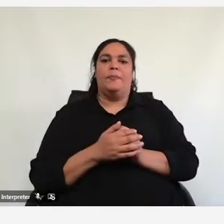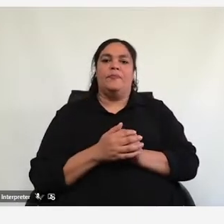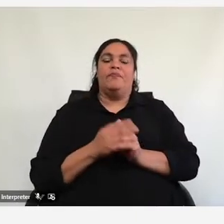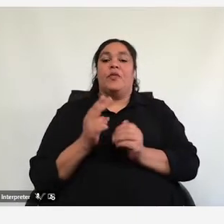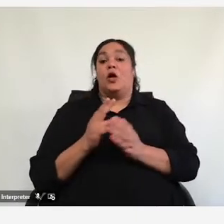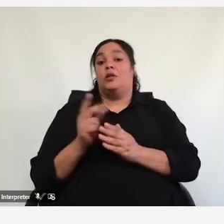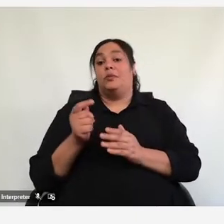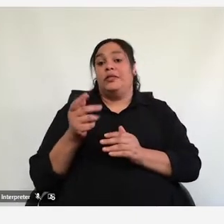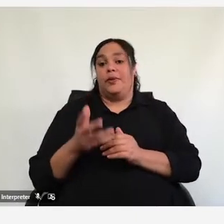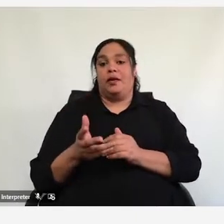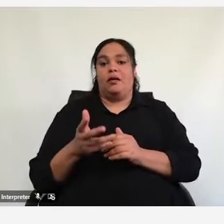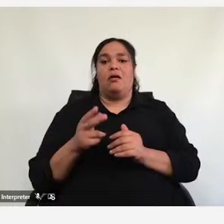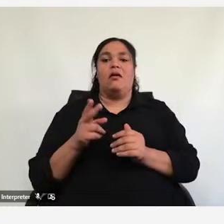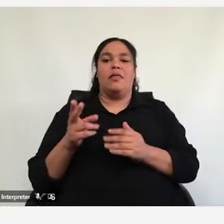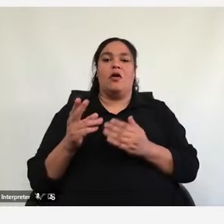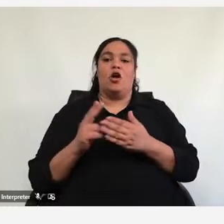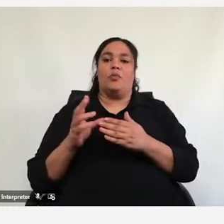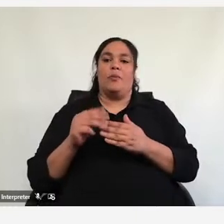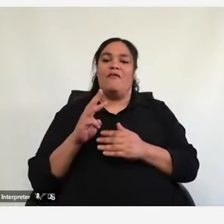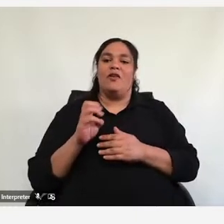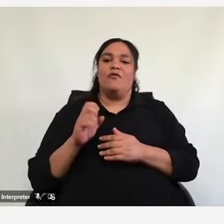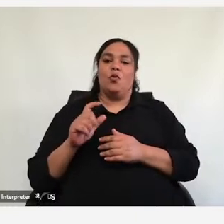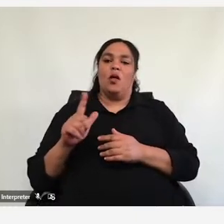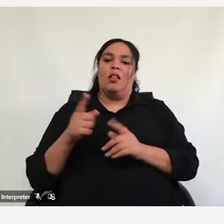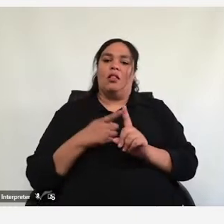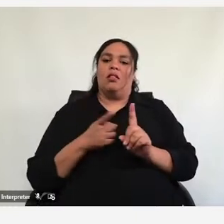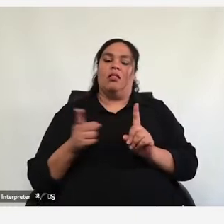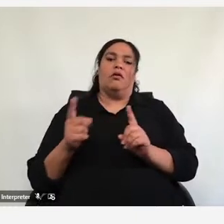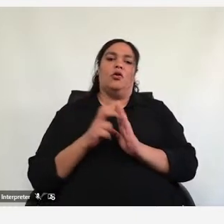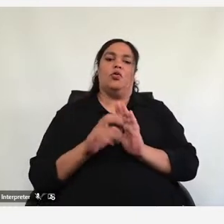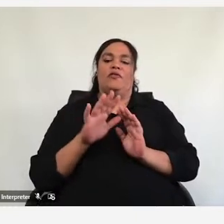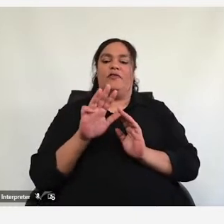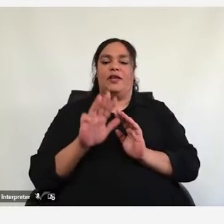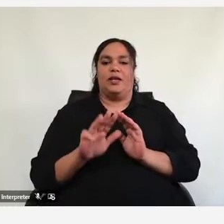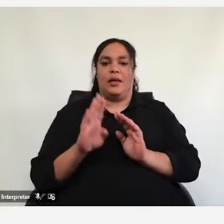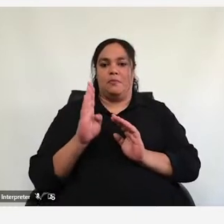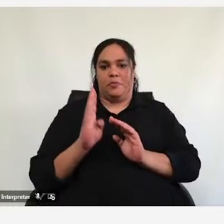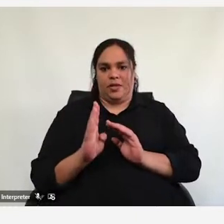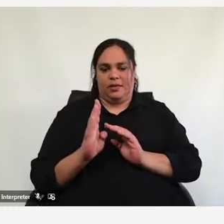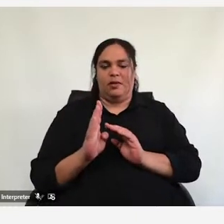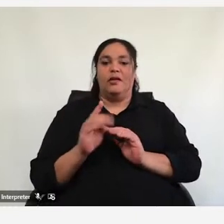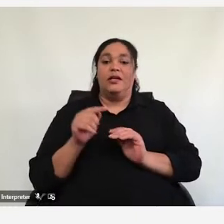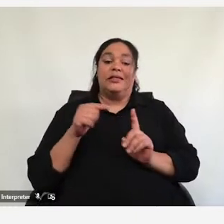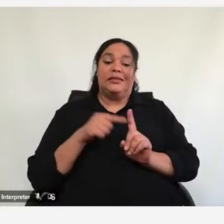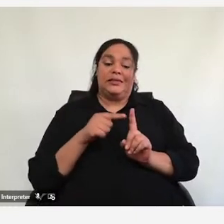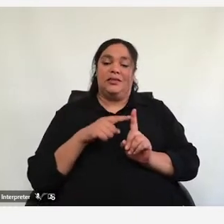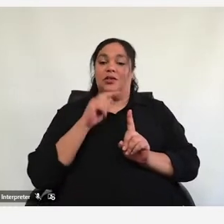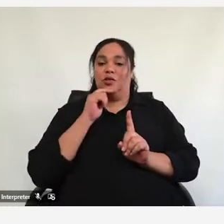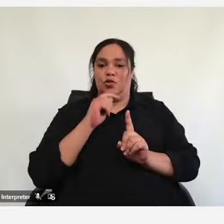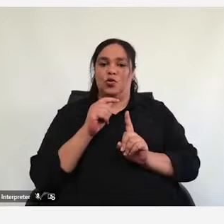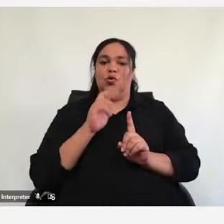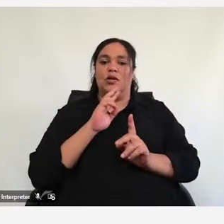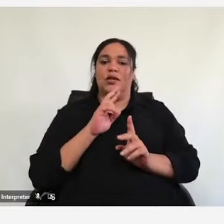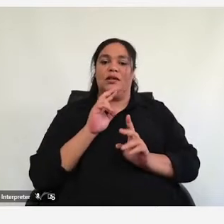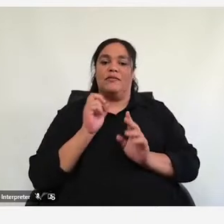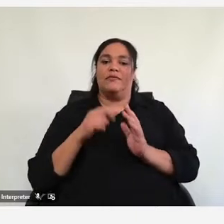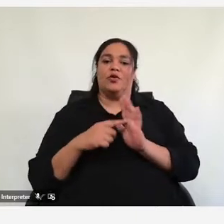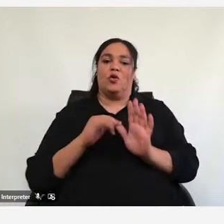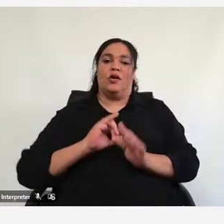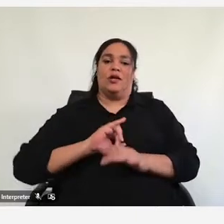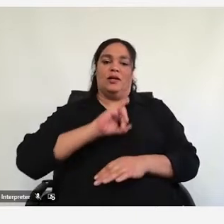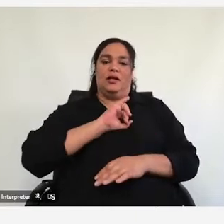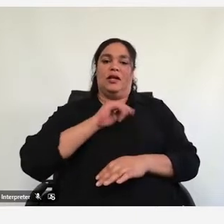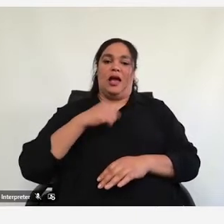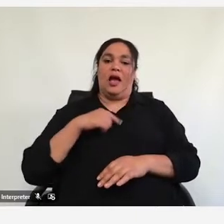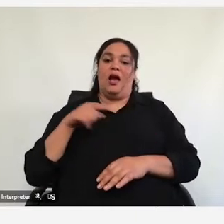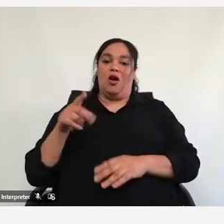Speaker, the Honourable Member Van Vogel is in violation of Rule 59B. She is indeed reflecting on the integrity of our